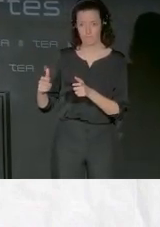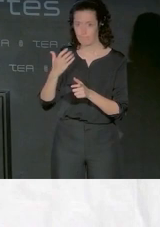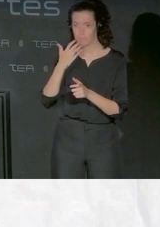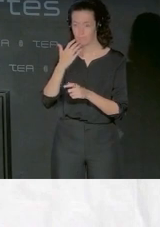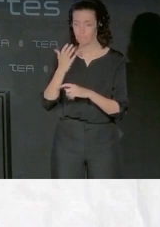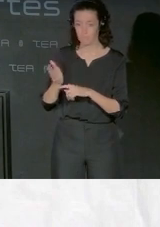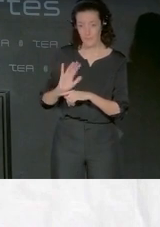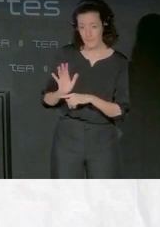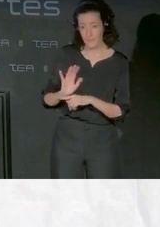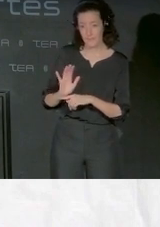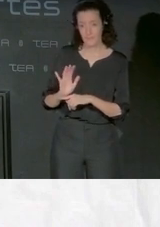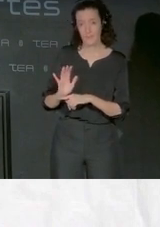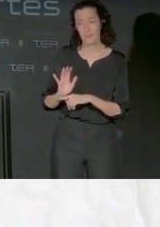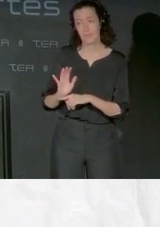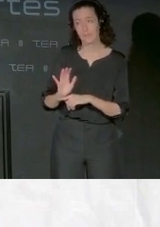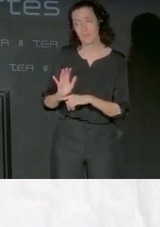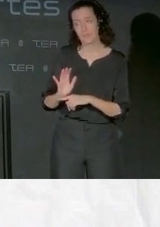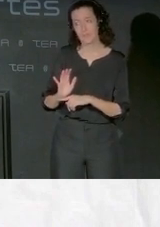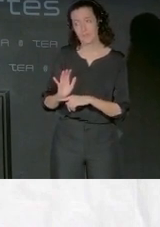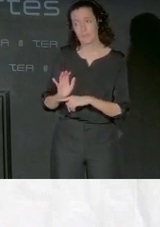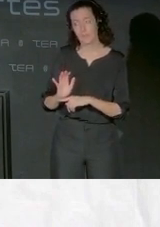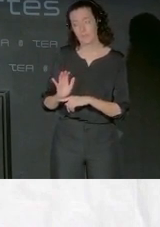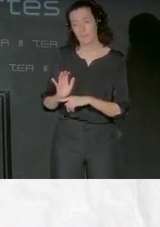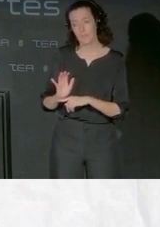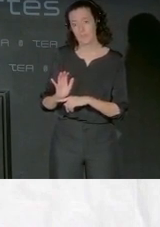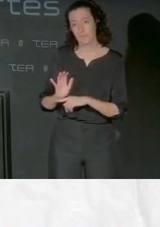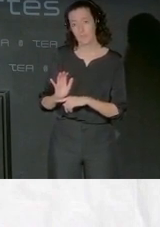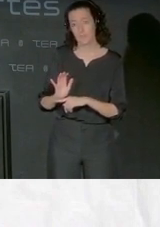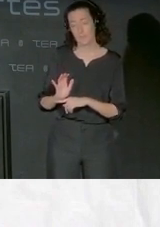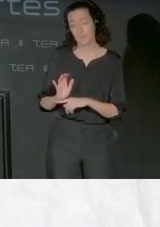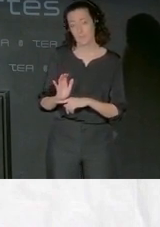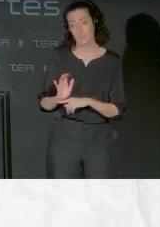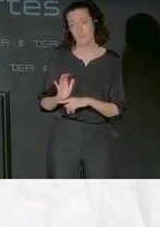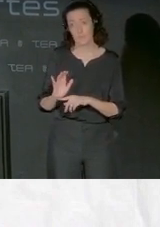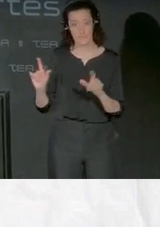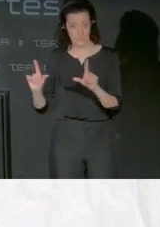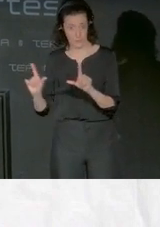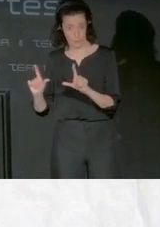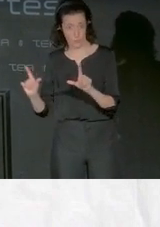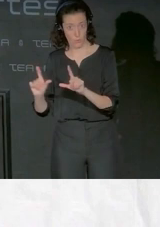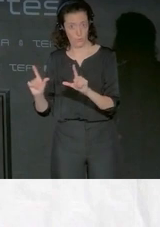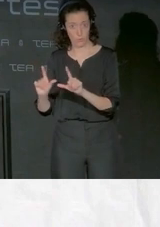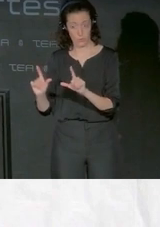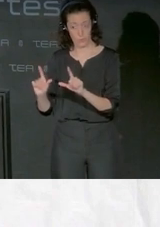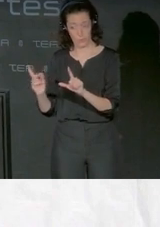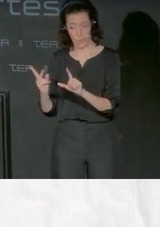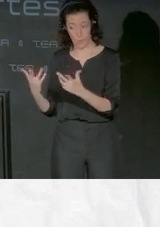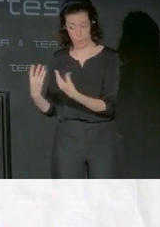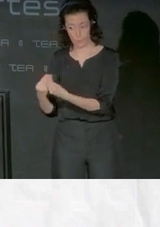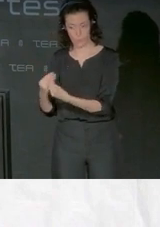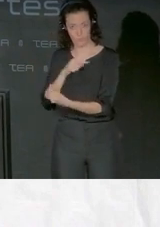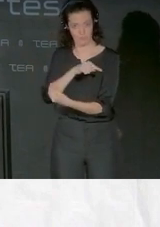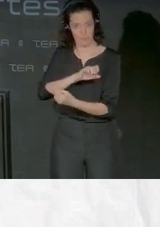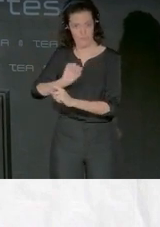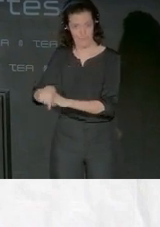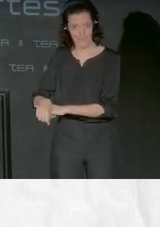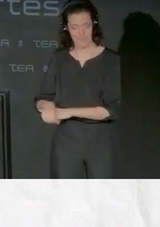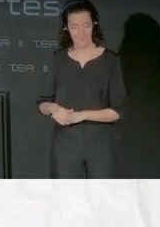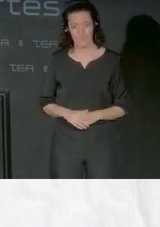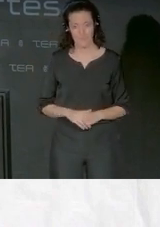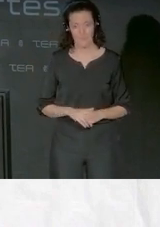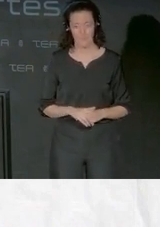of the connectivity, because of the technology, that within video games, mobile games have now overtaken